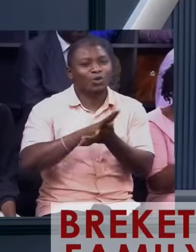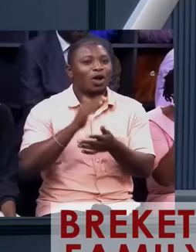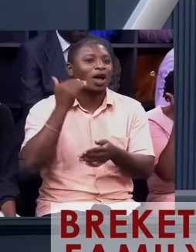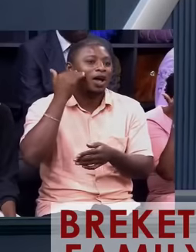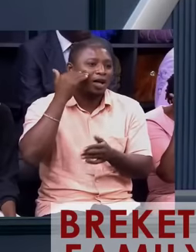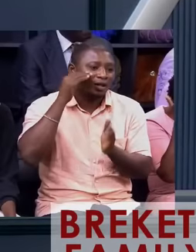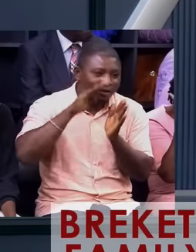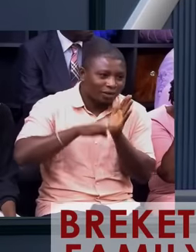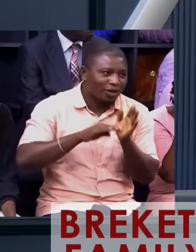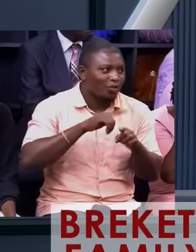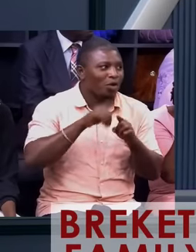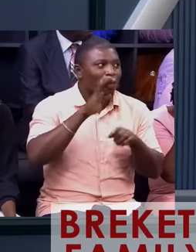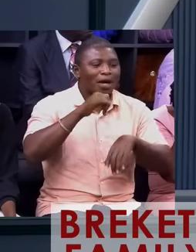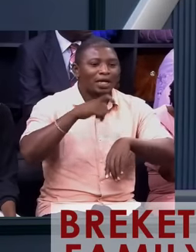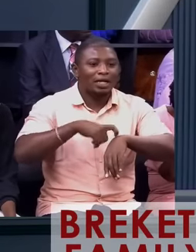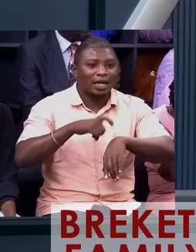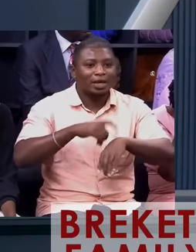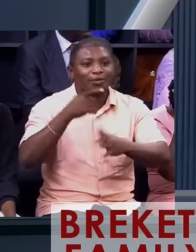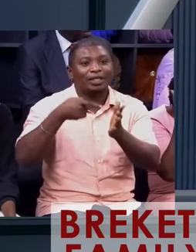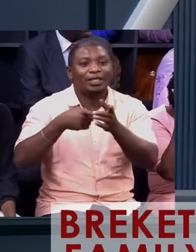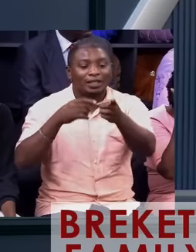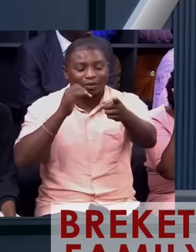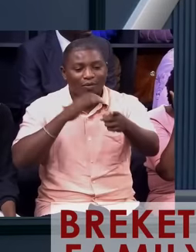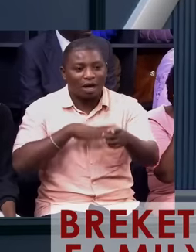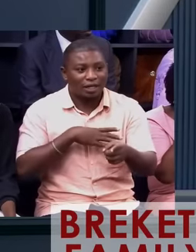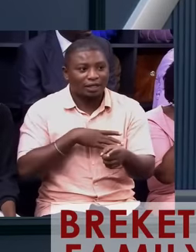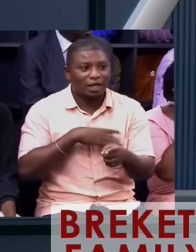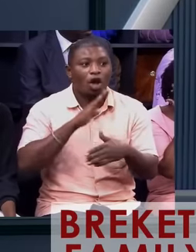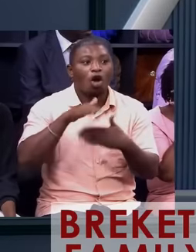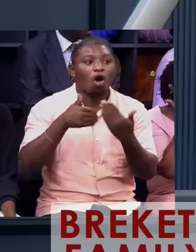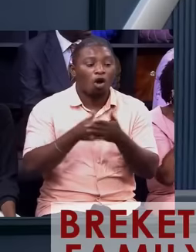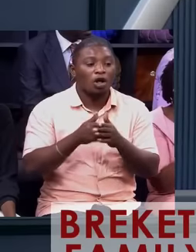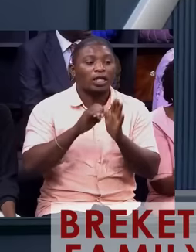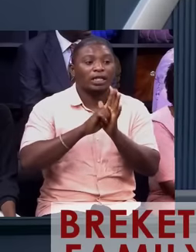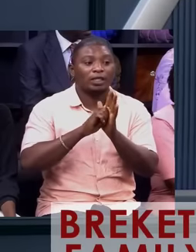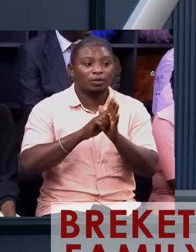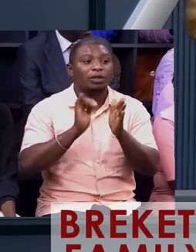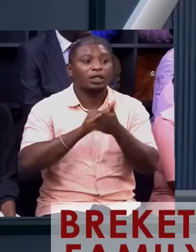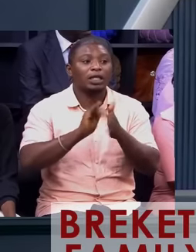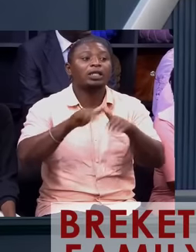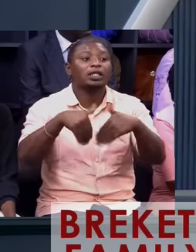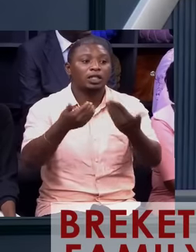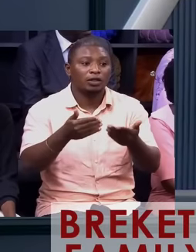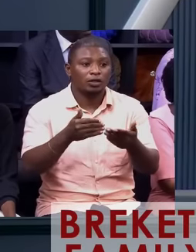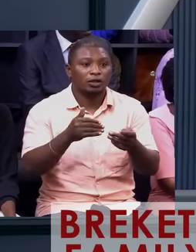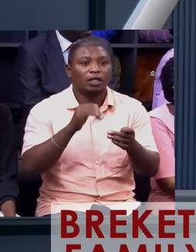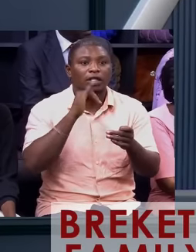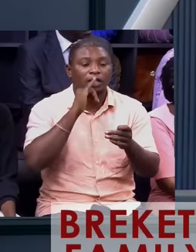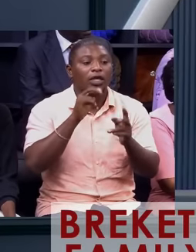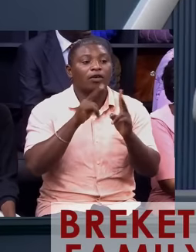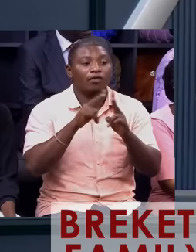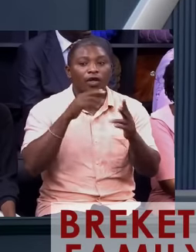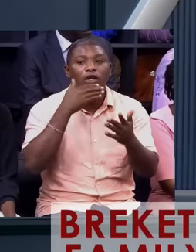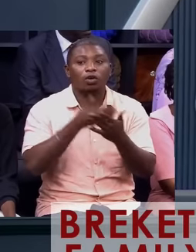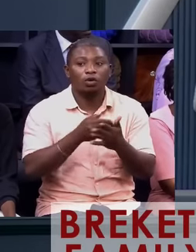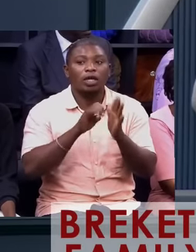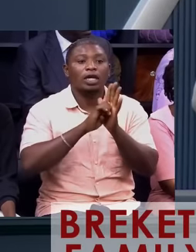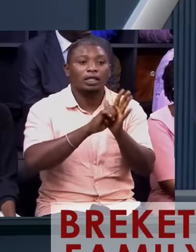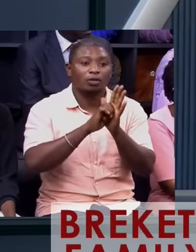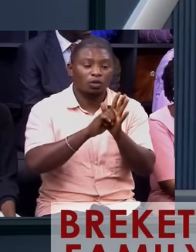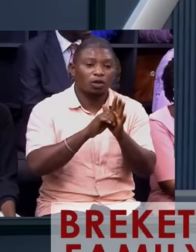but by the time this man all the examples way they give now very good examples